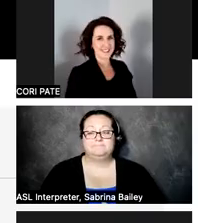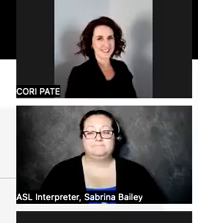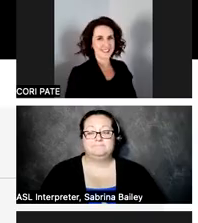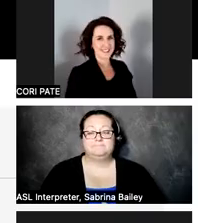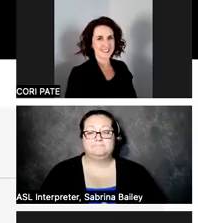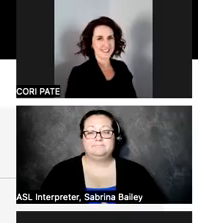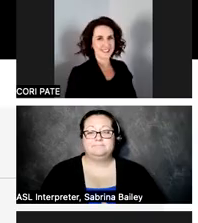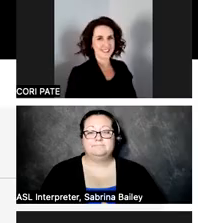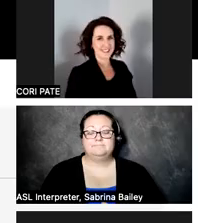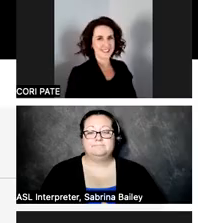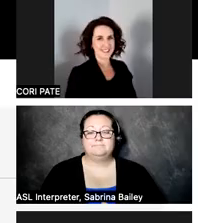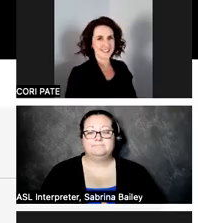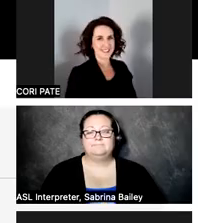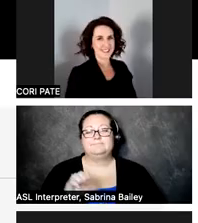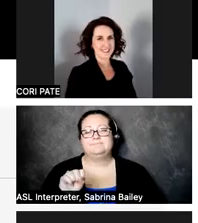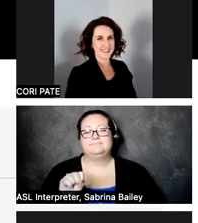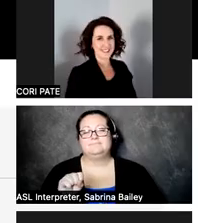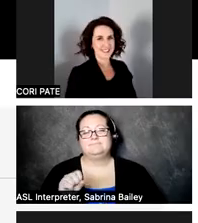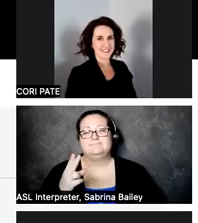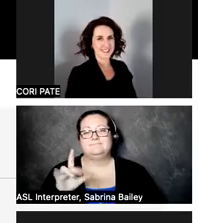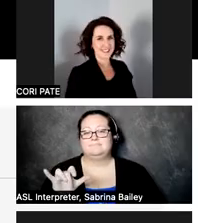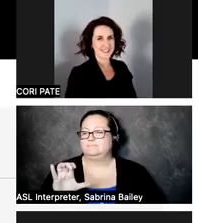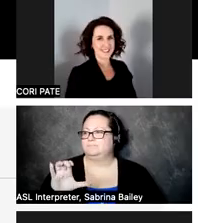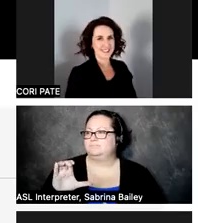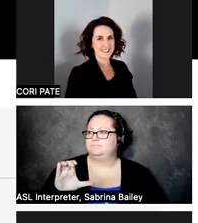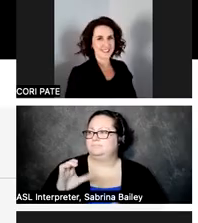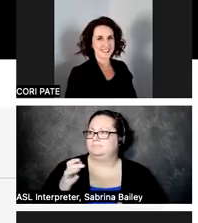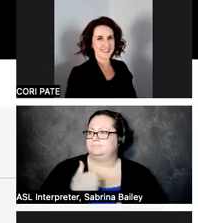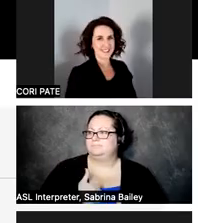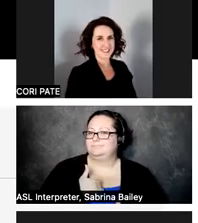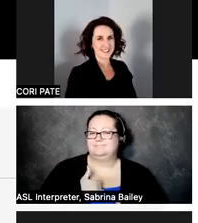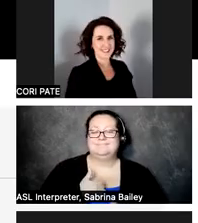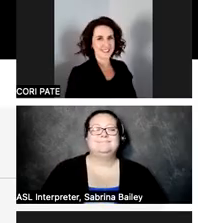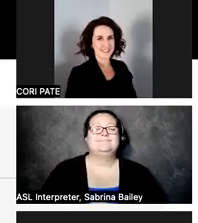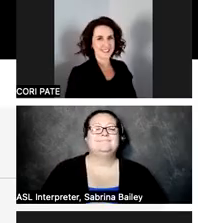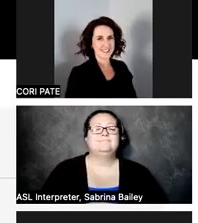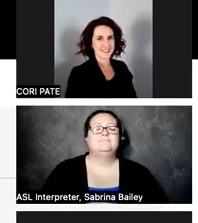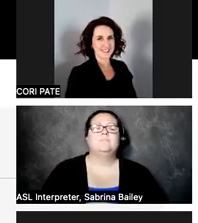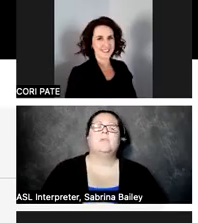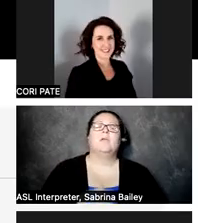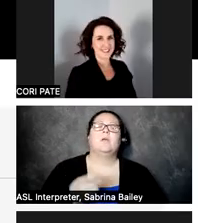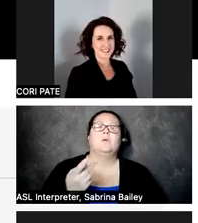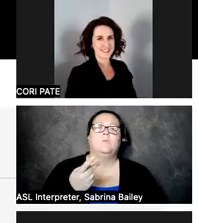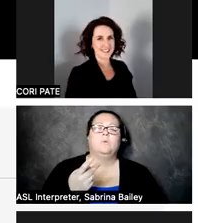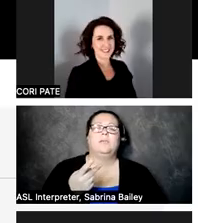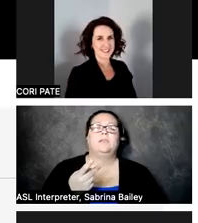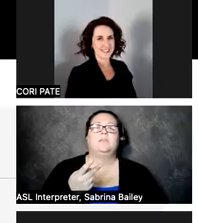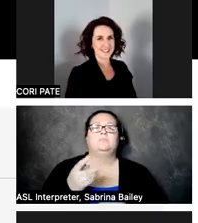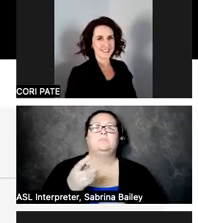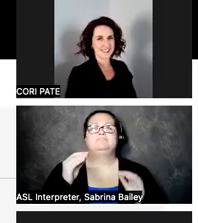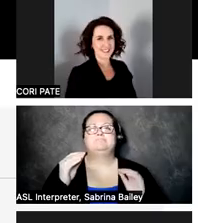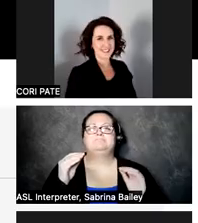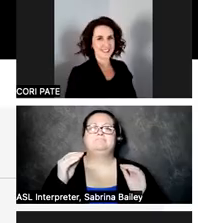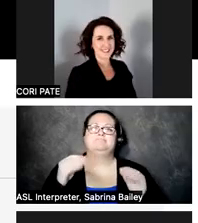Hi, Concha. This is Shelley. Uh, Oh, go ahead. Sorry. We go through our employment handbook